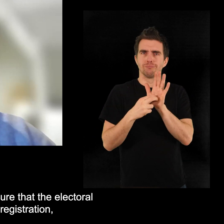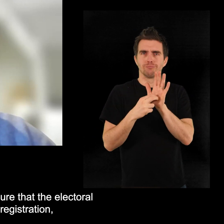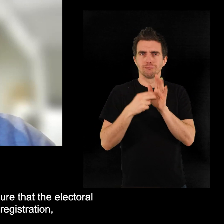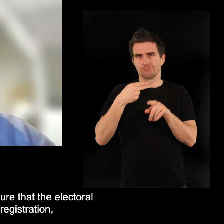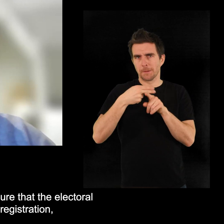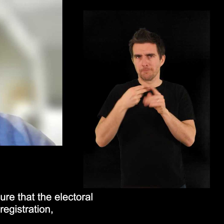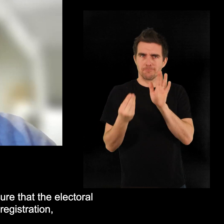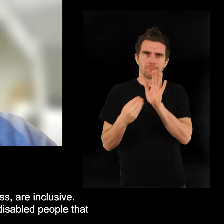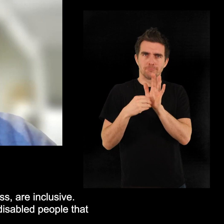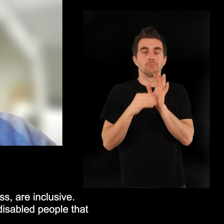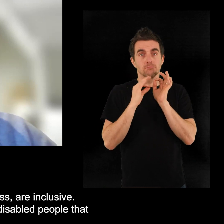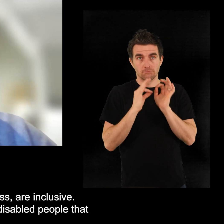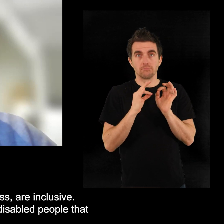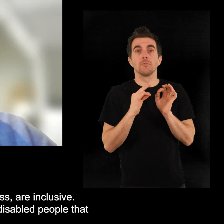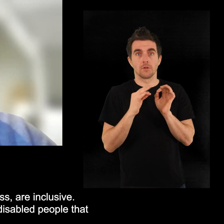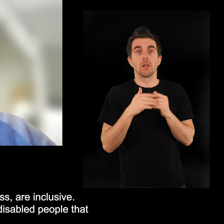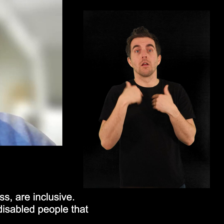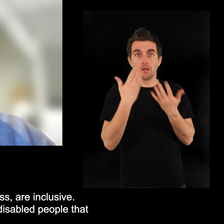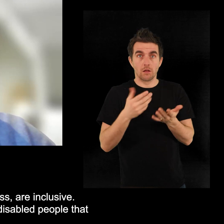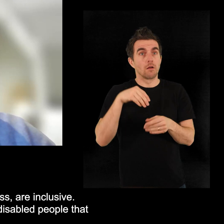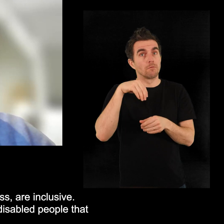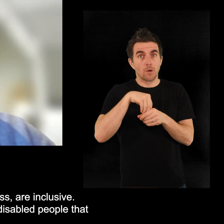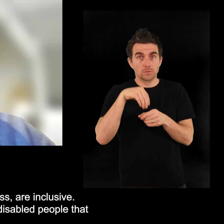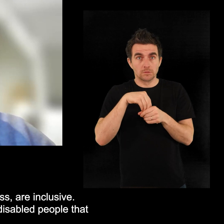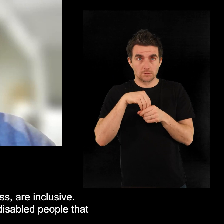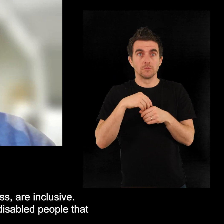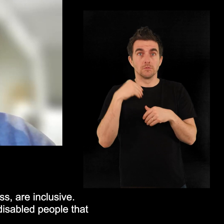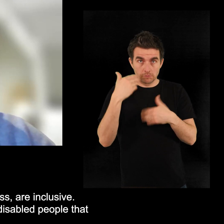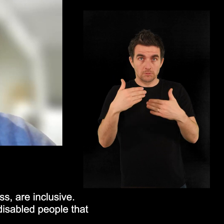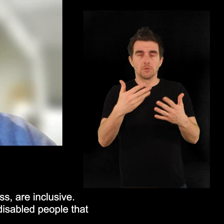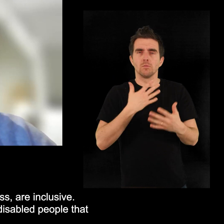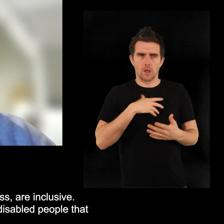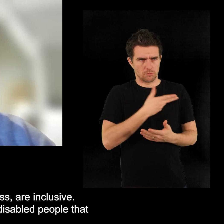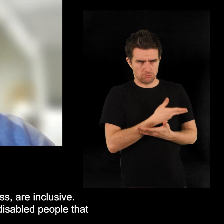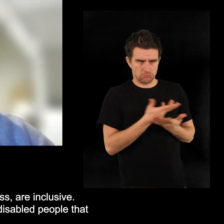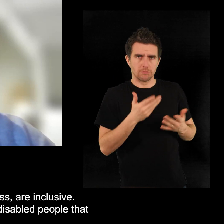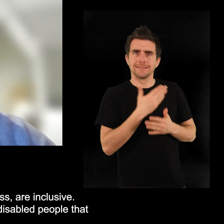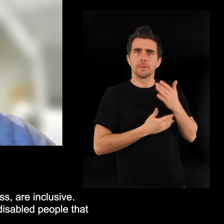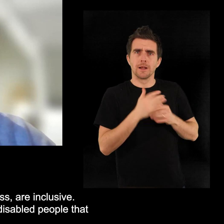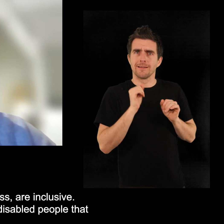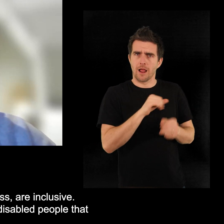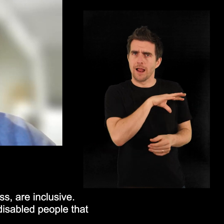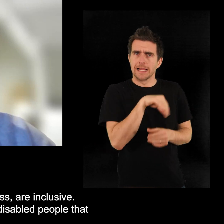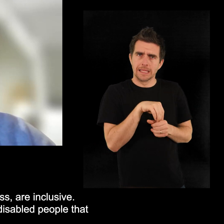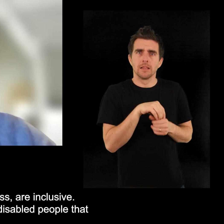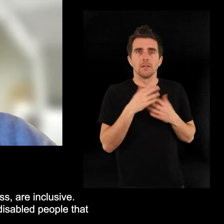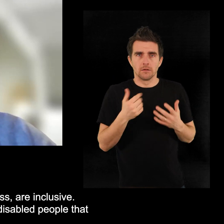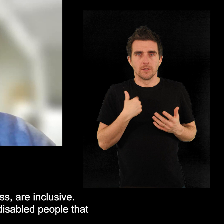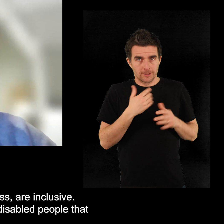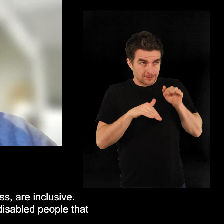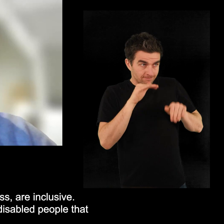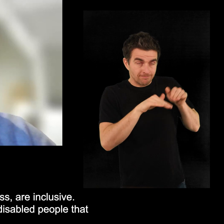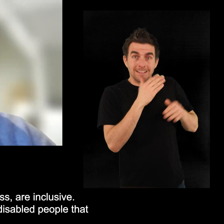the registration up to the actual voting process, are inclusive. But also we are encouraging disabled